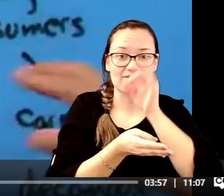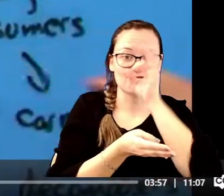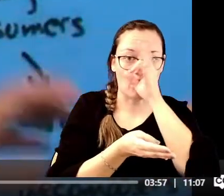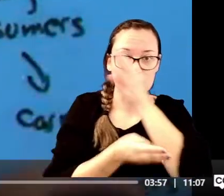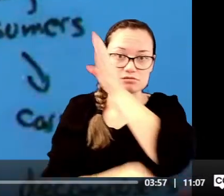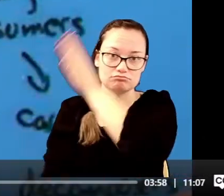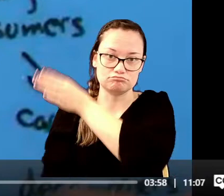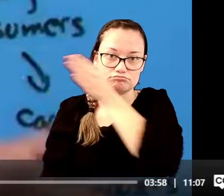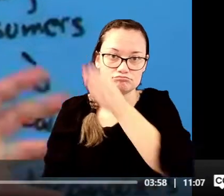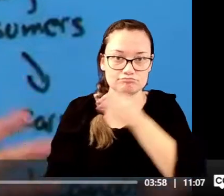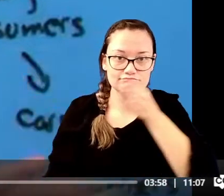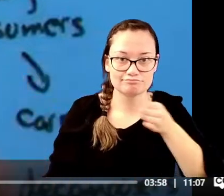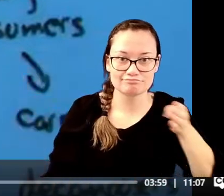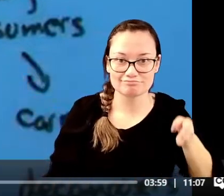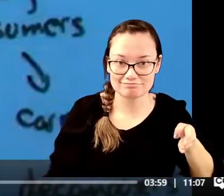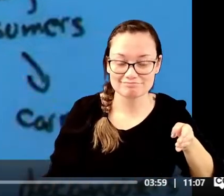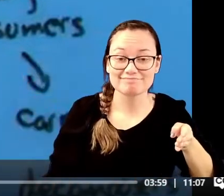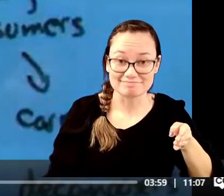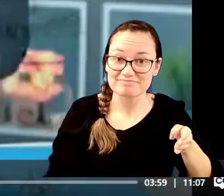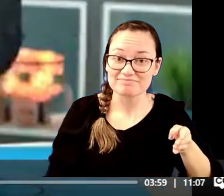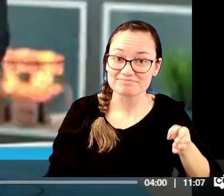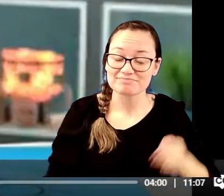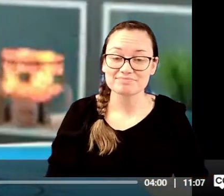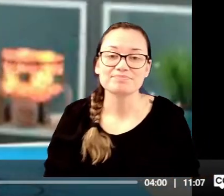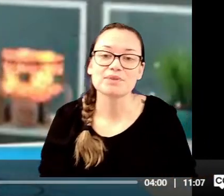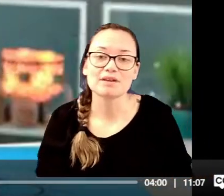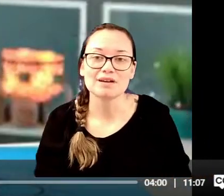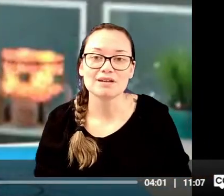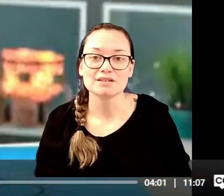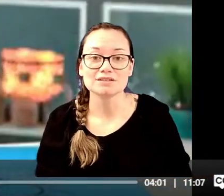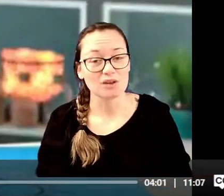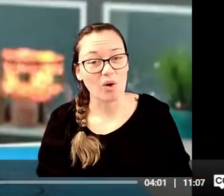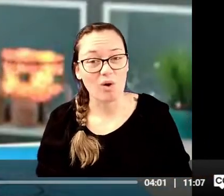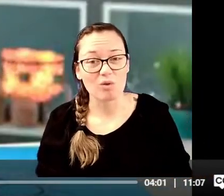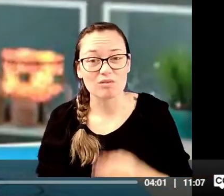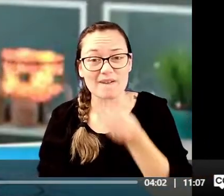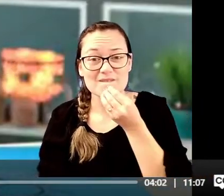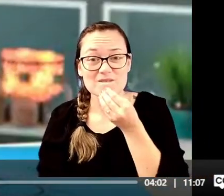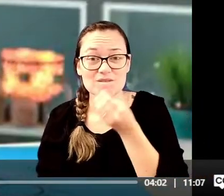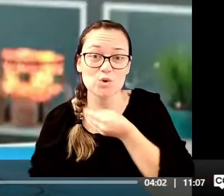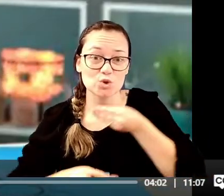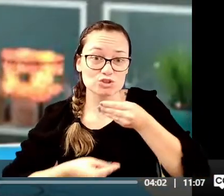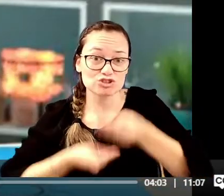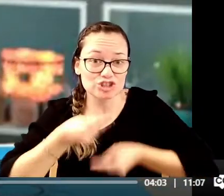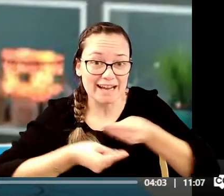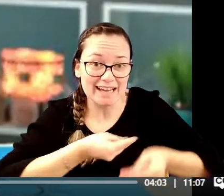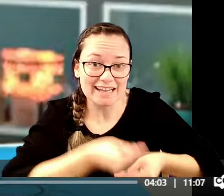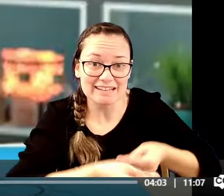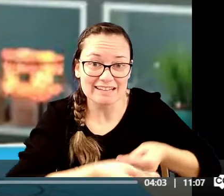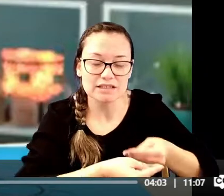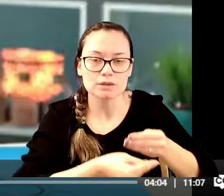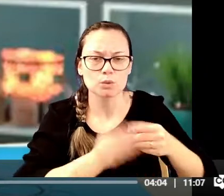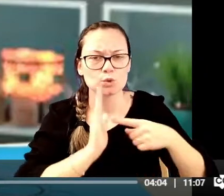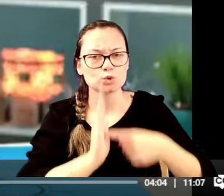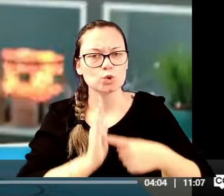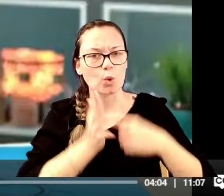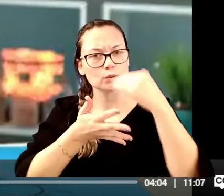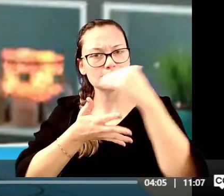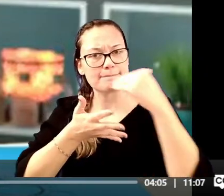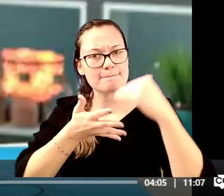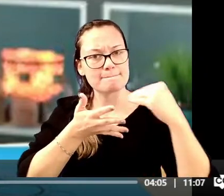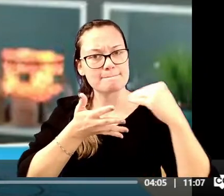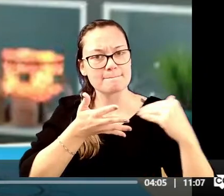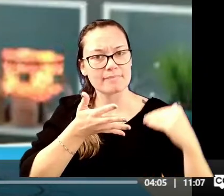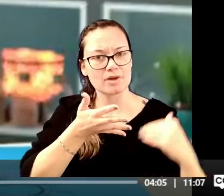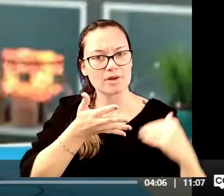And then ultimately they all go to the decomposers. So the food chain is just that series of steps showing you where